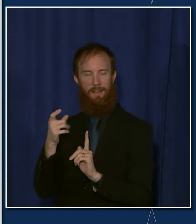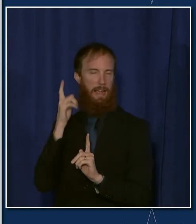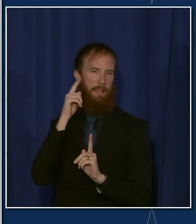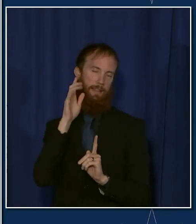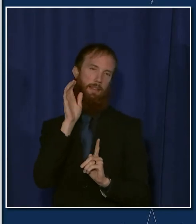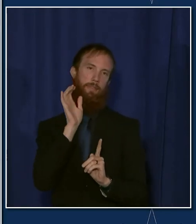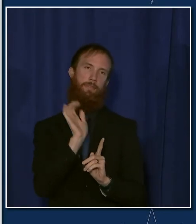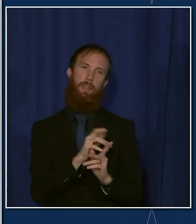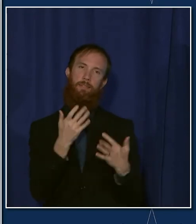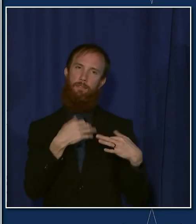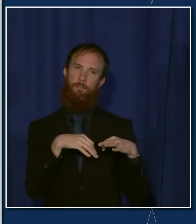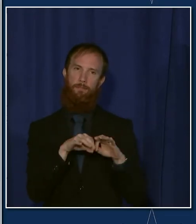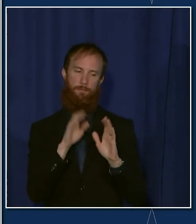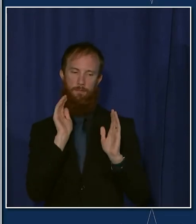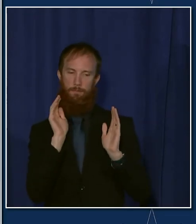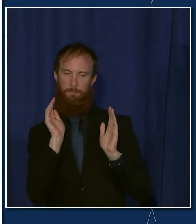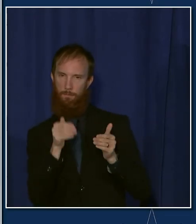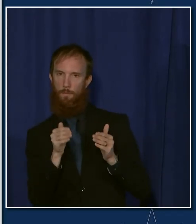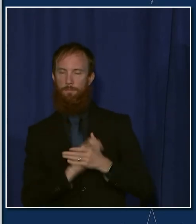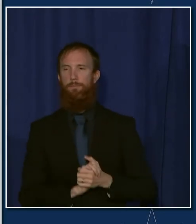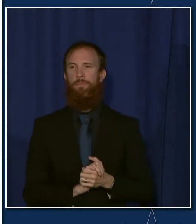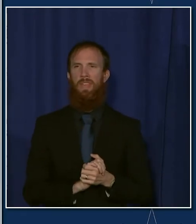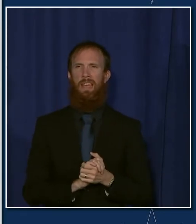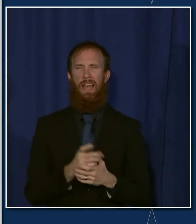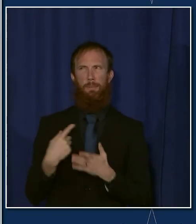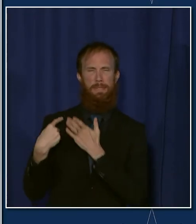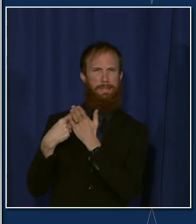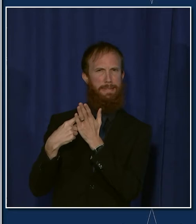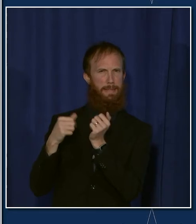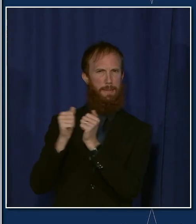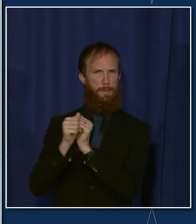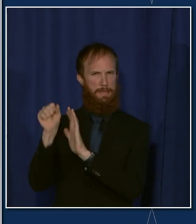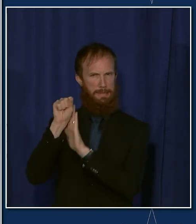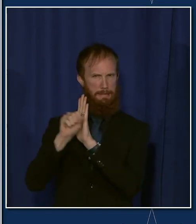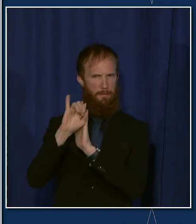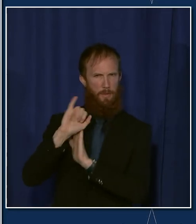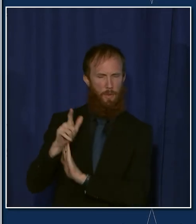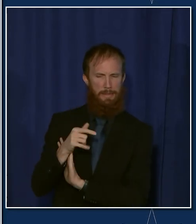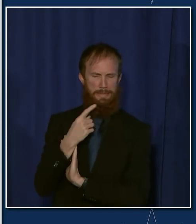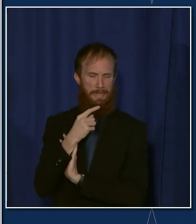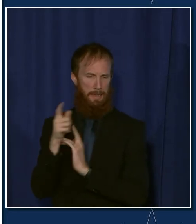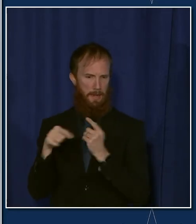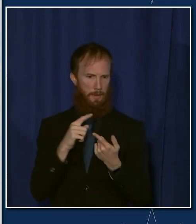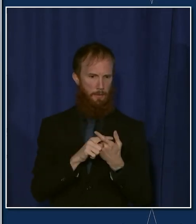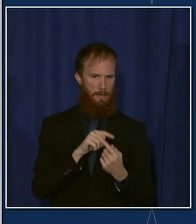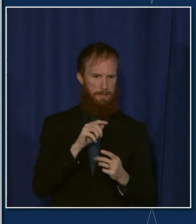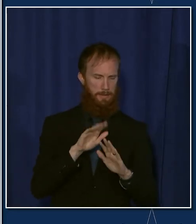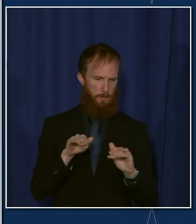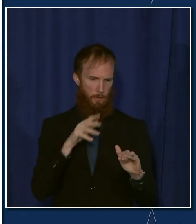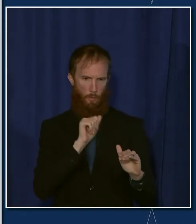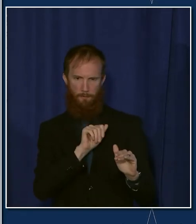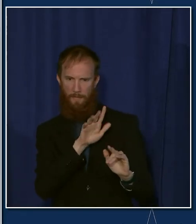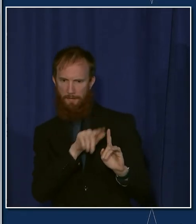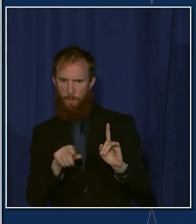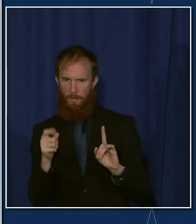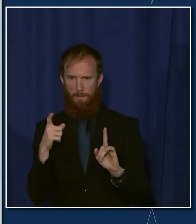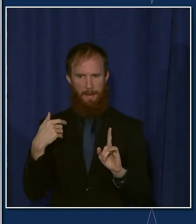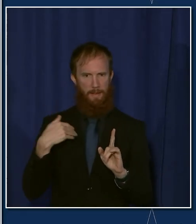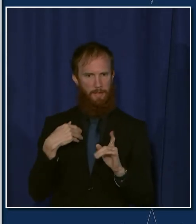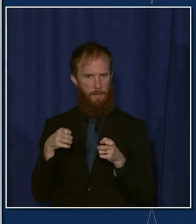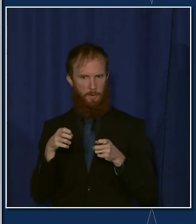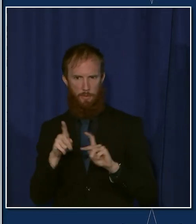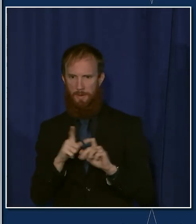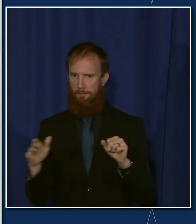I've been talking with the state about, particularly once the 5 to 11-year-olds have really had that opportunity, particularly